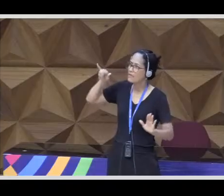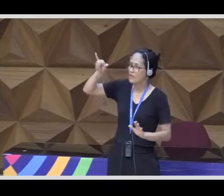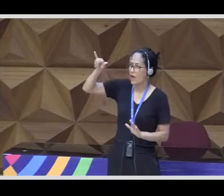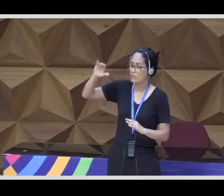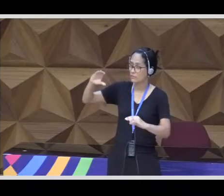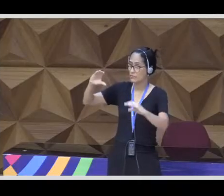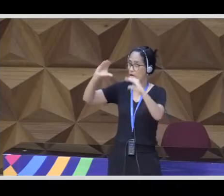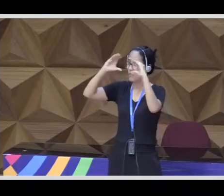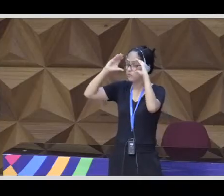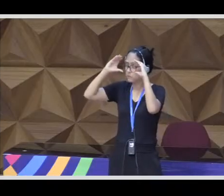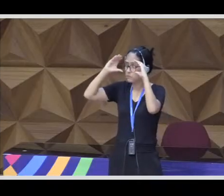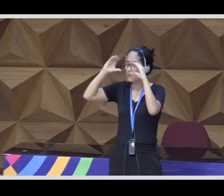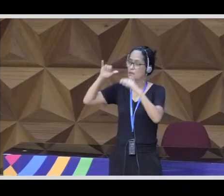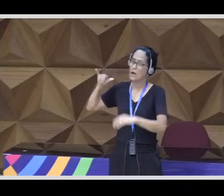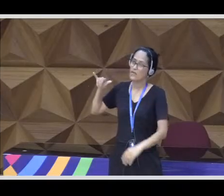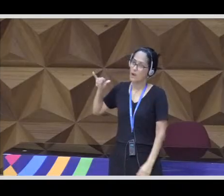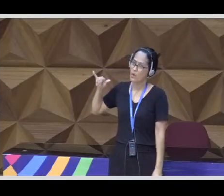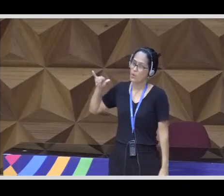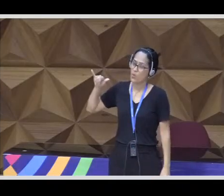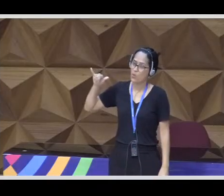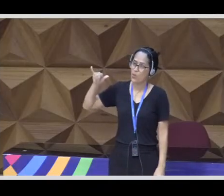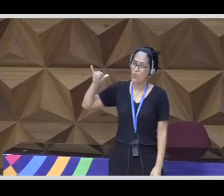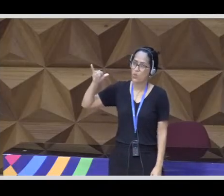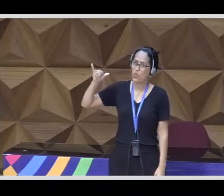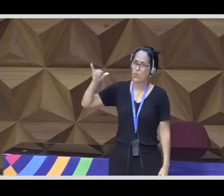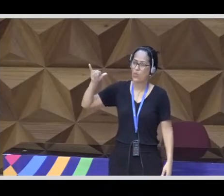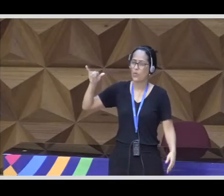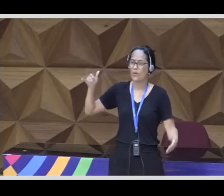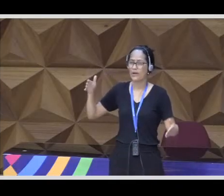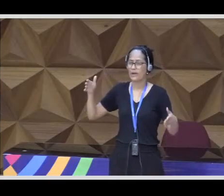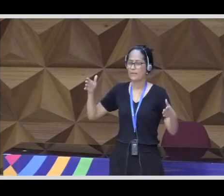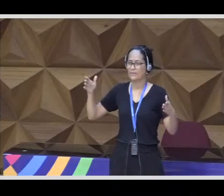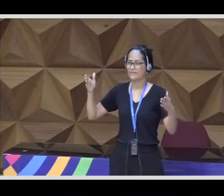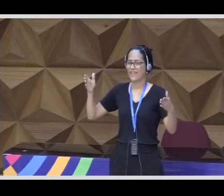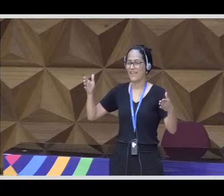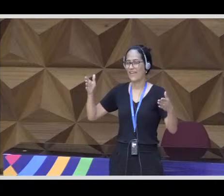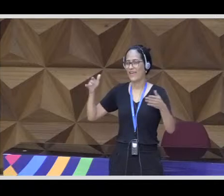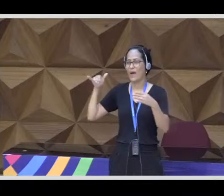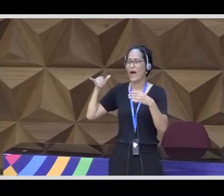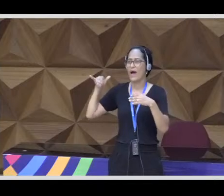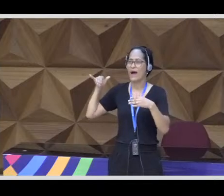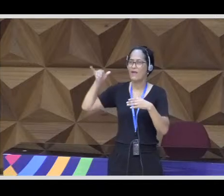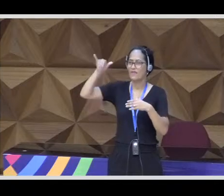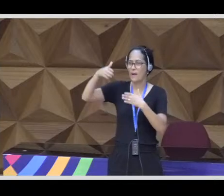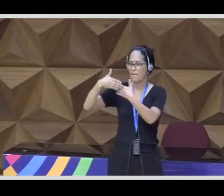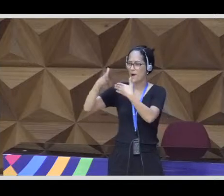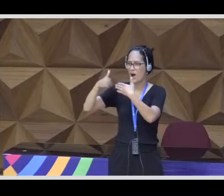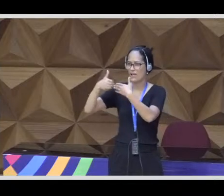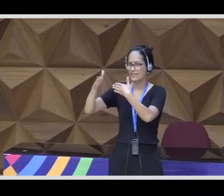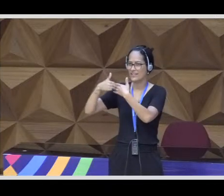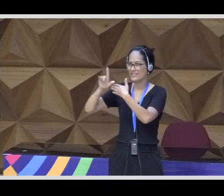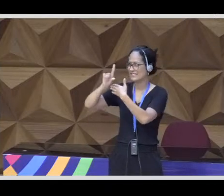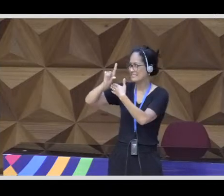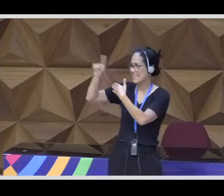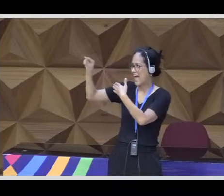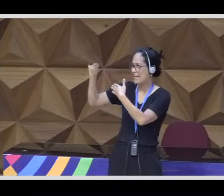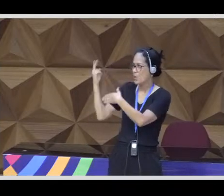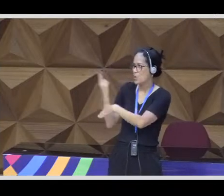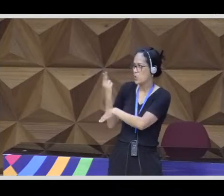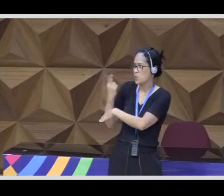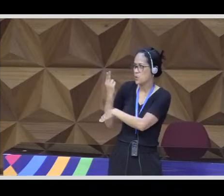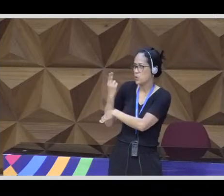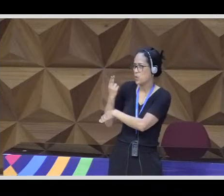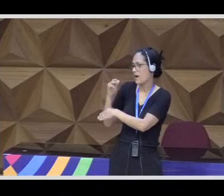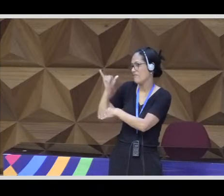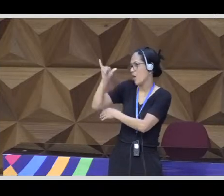row and plane was on fire, people wanted to get out, but you're swimming with some